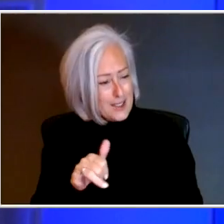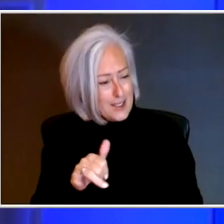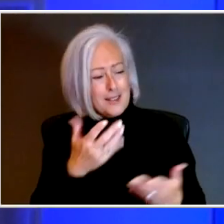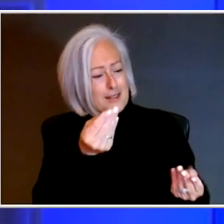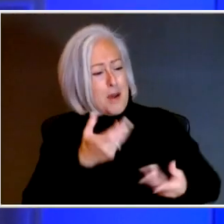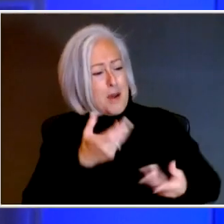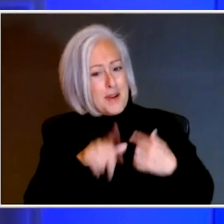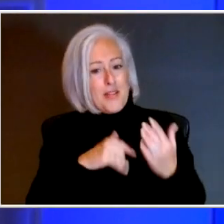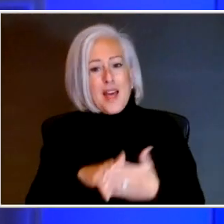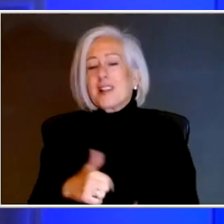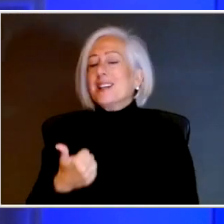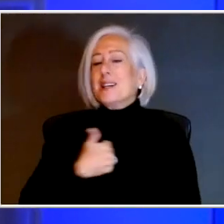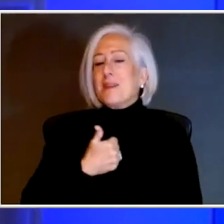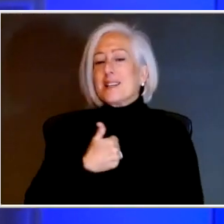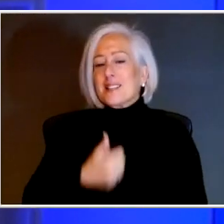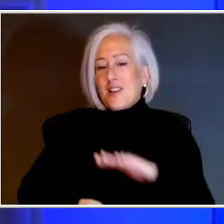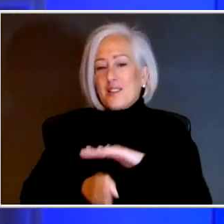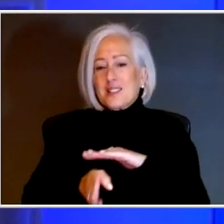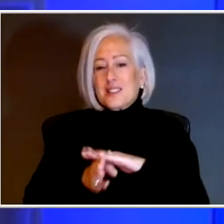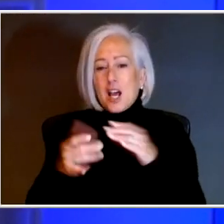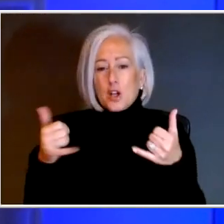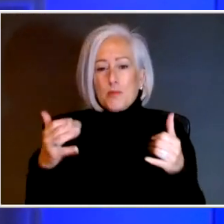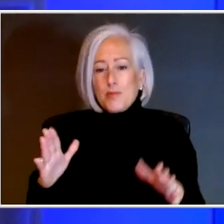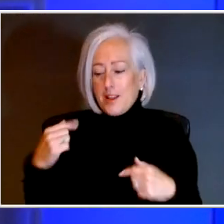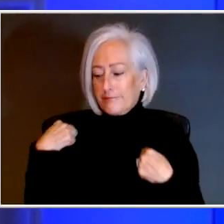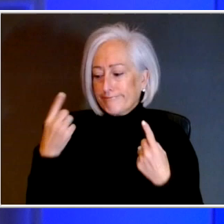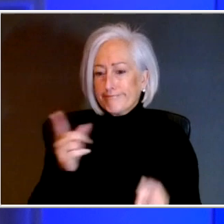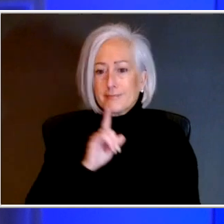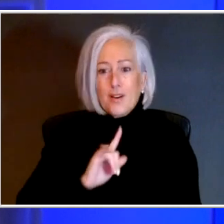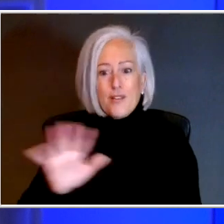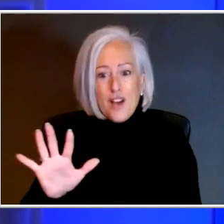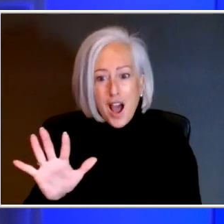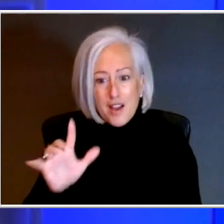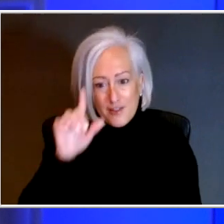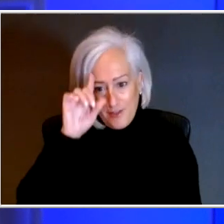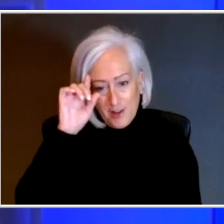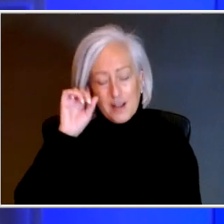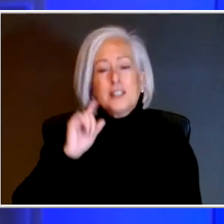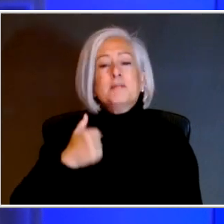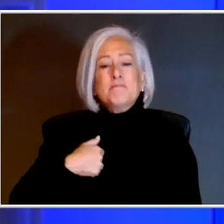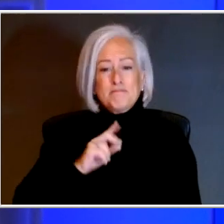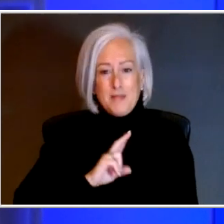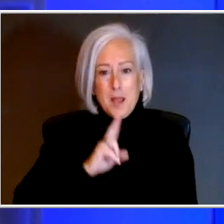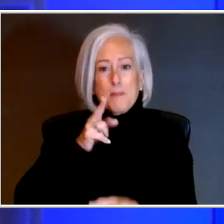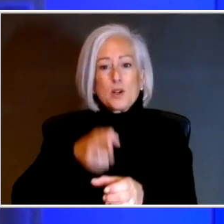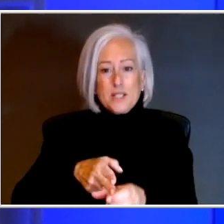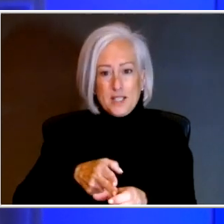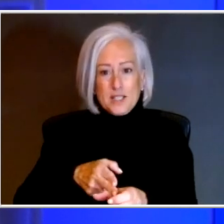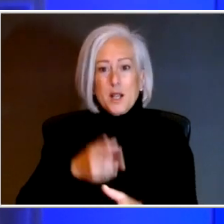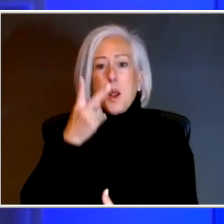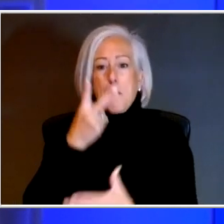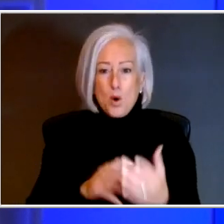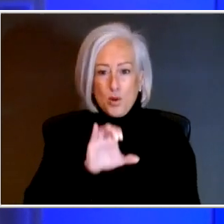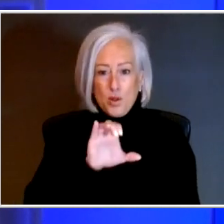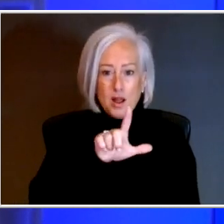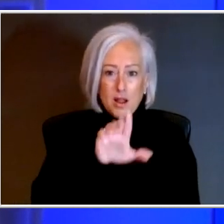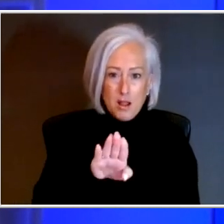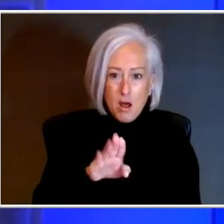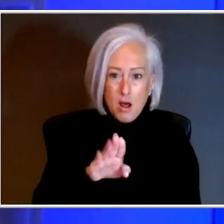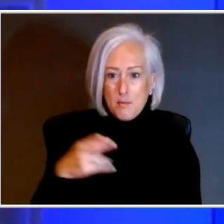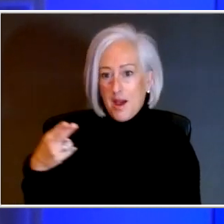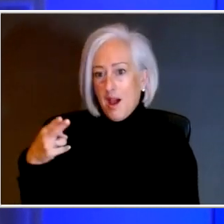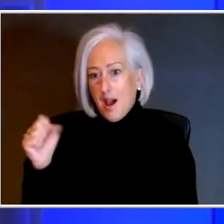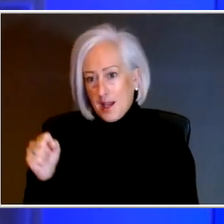was a soccer player my entire life, basically since I was 5. And I participated both in club and high school